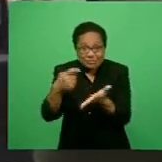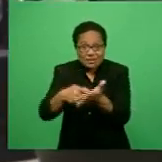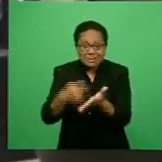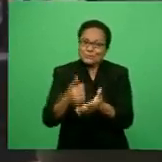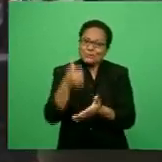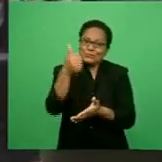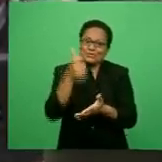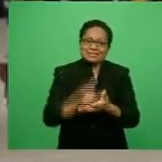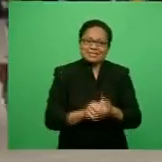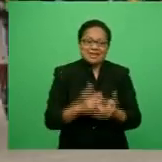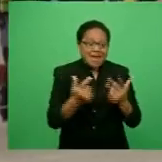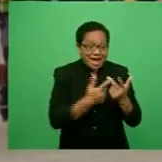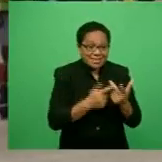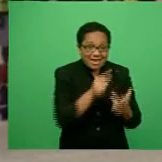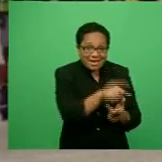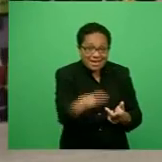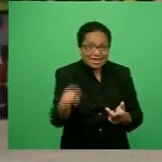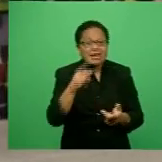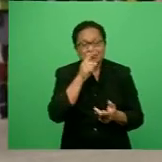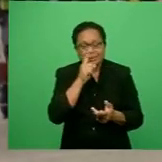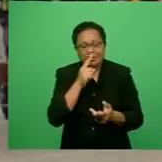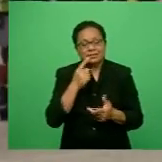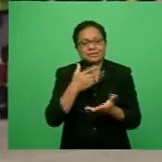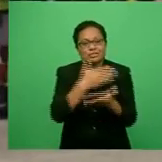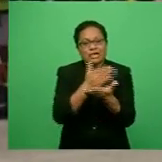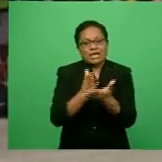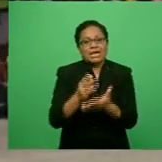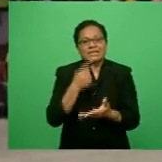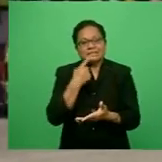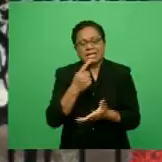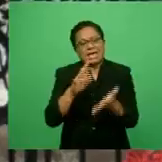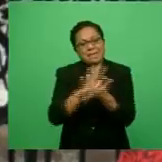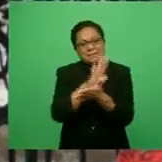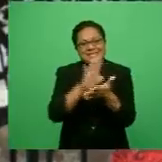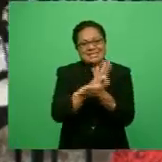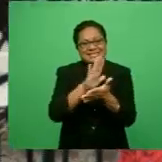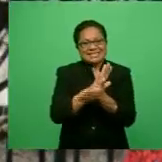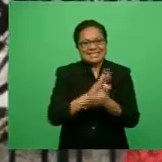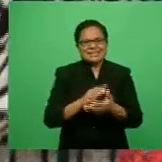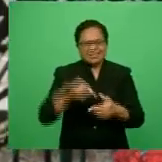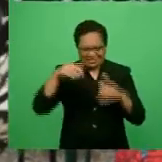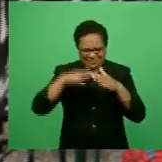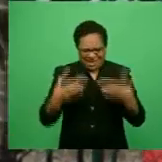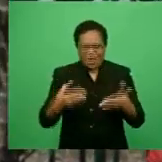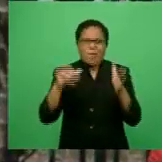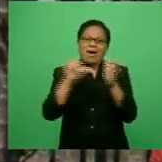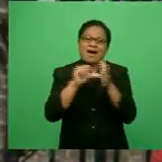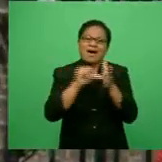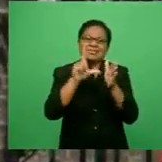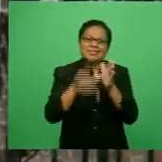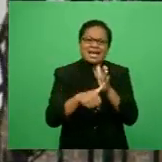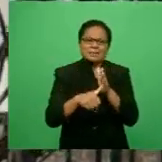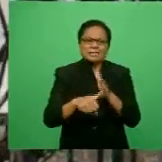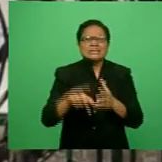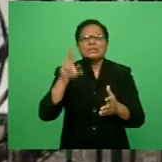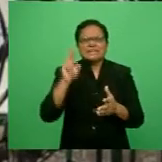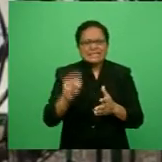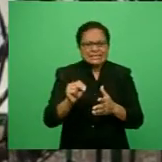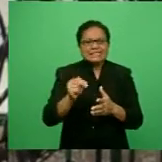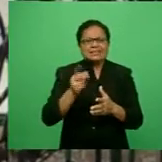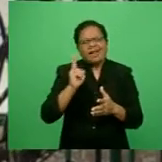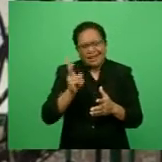Other participants shared similar sentiments. Yeah, this is a hard time. We need recharge and